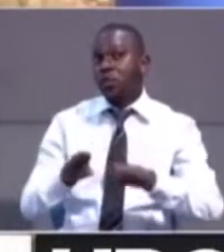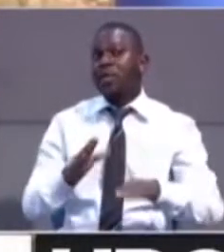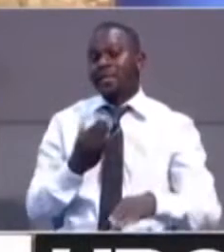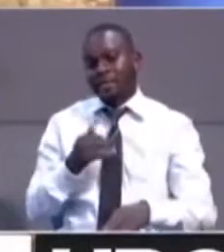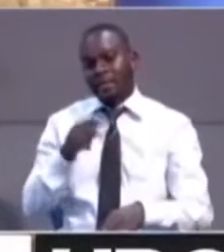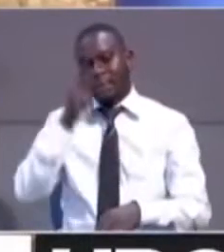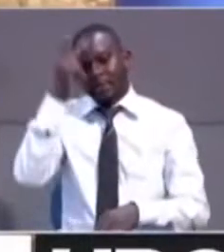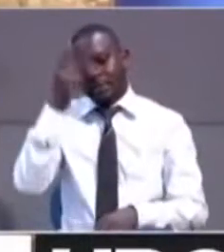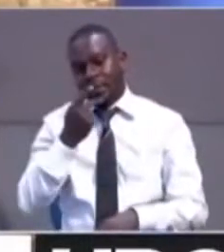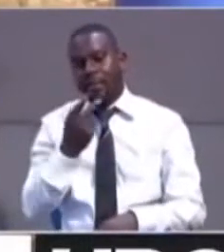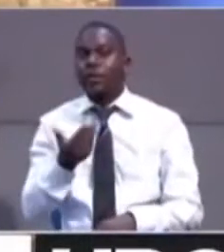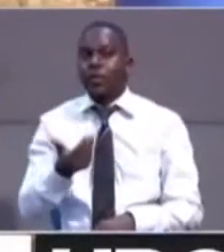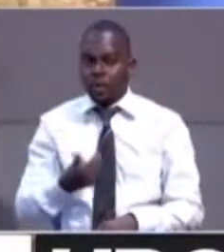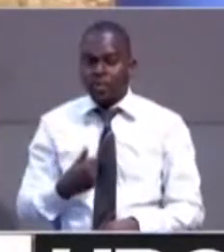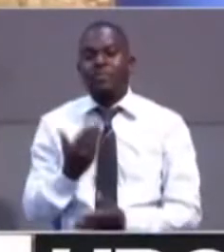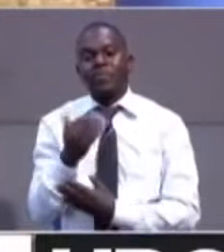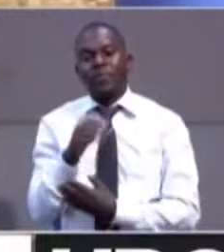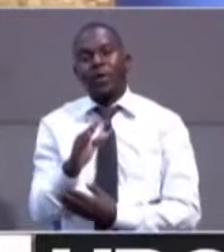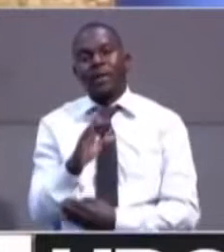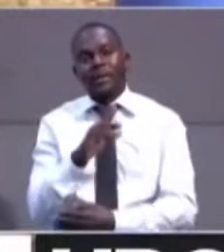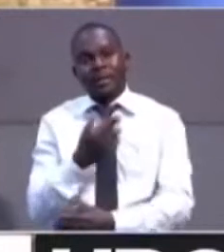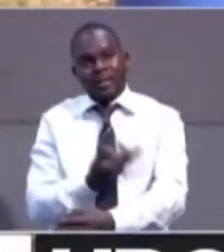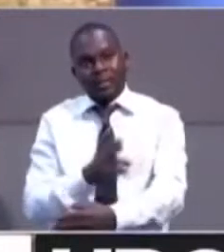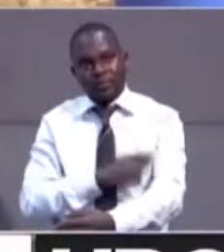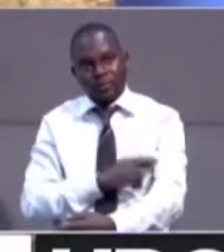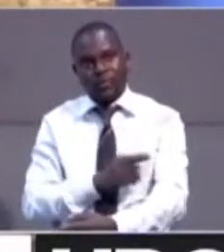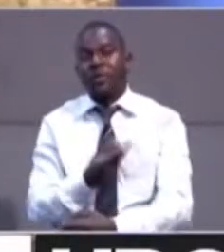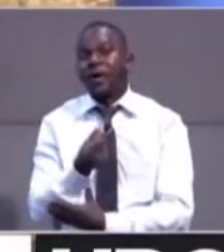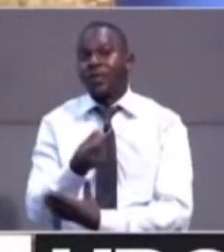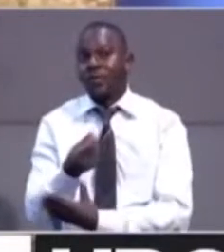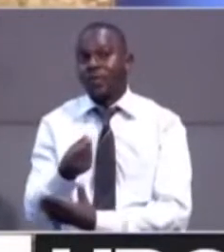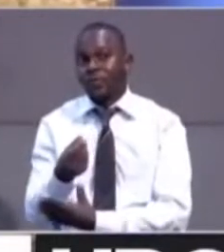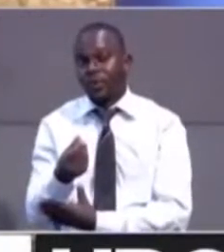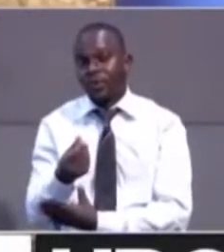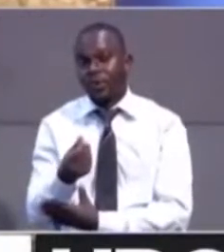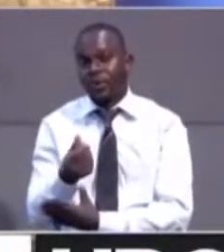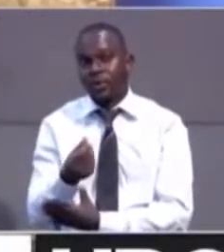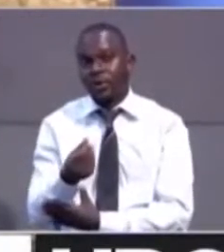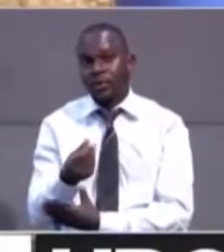COVID require of parents to have a lot of resources, a lot of financial